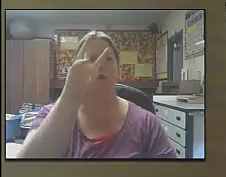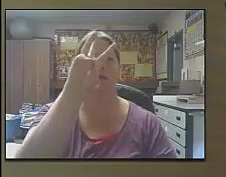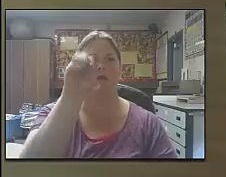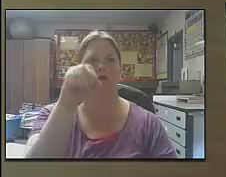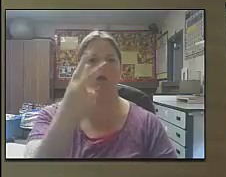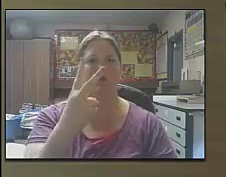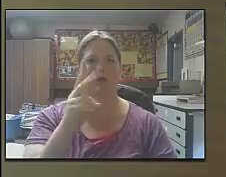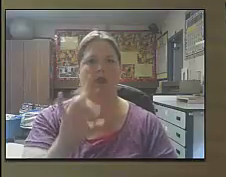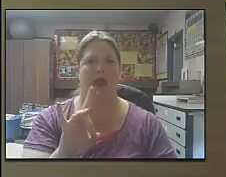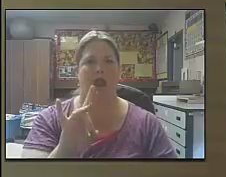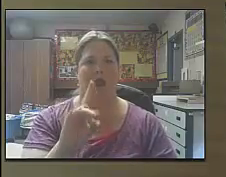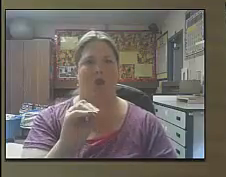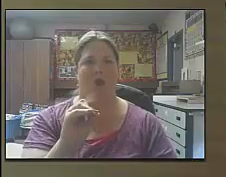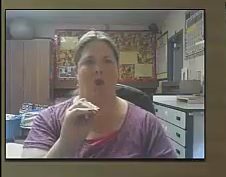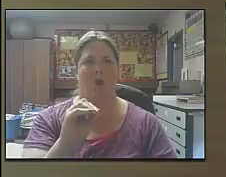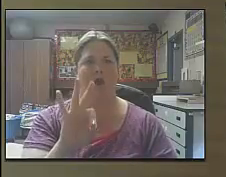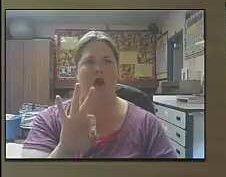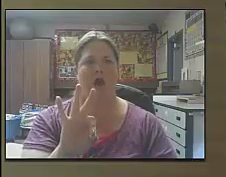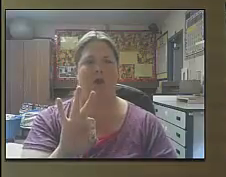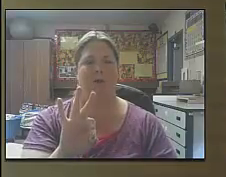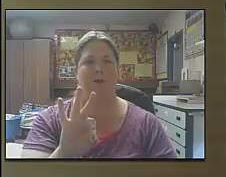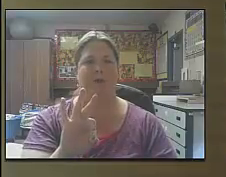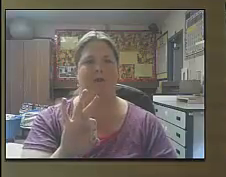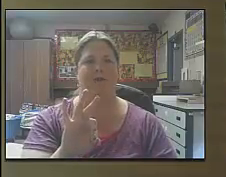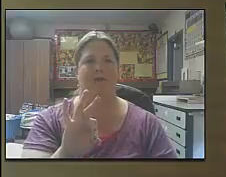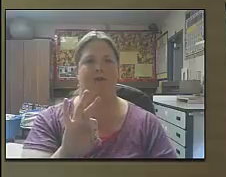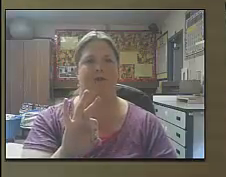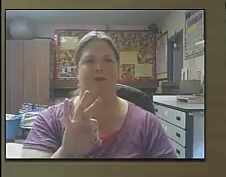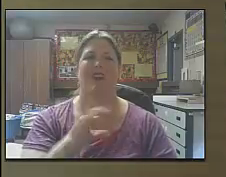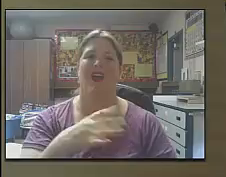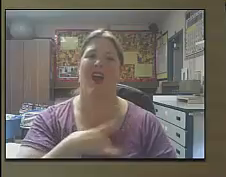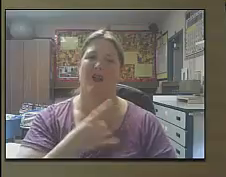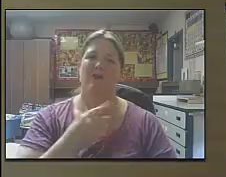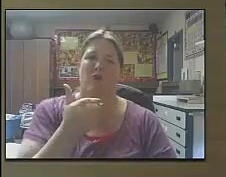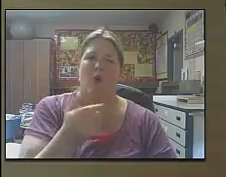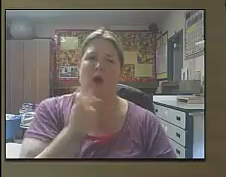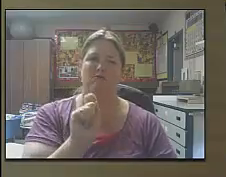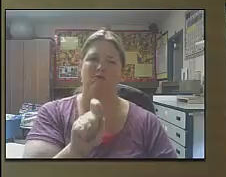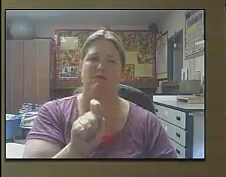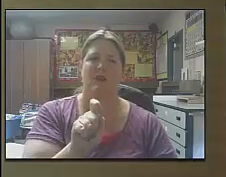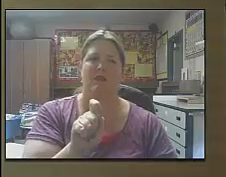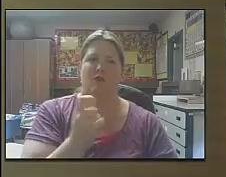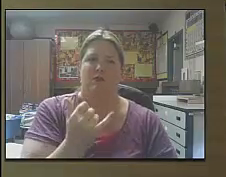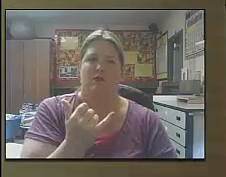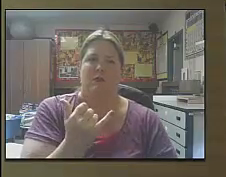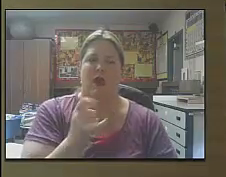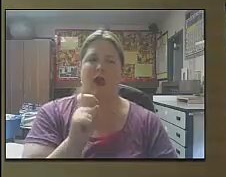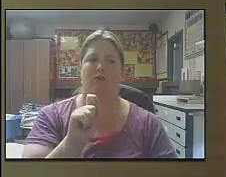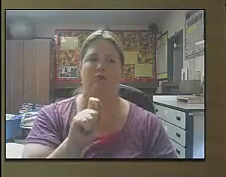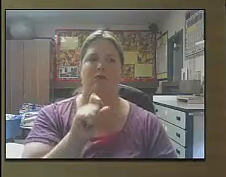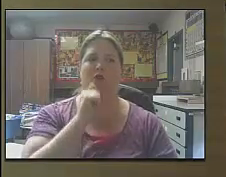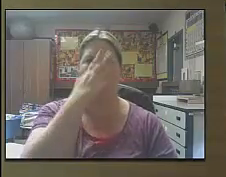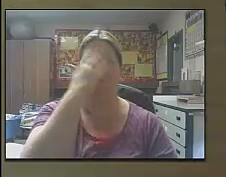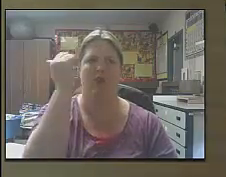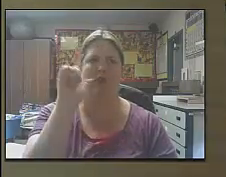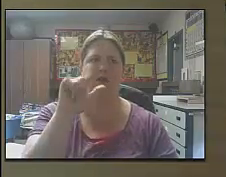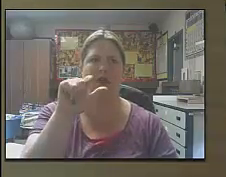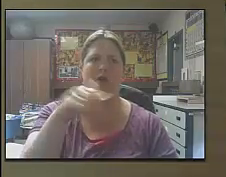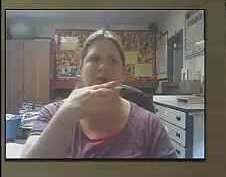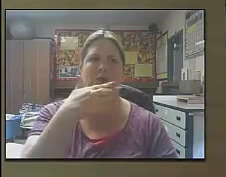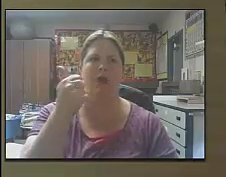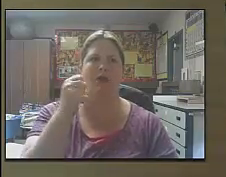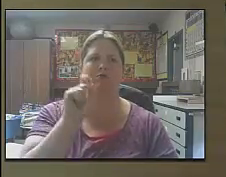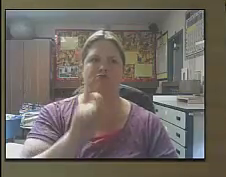8. Add one more. 9. I like to go ahead and put my decimal right now. I just start working and I go